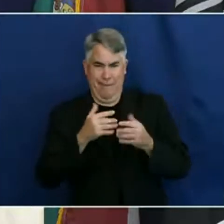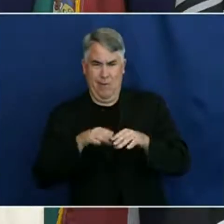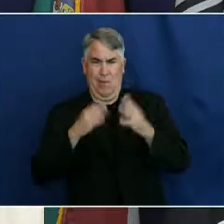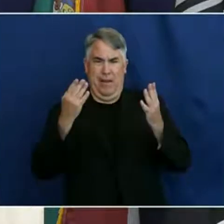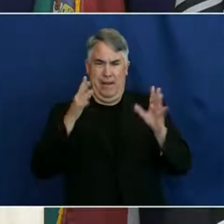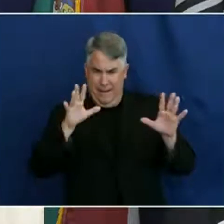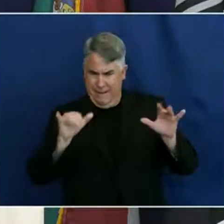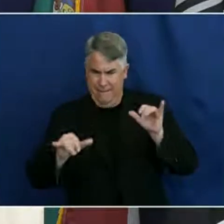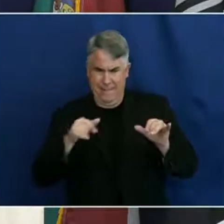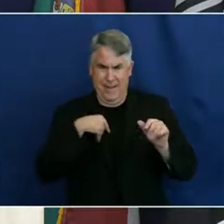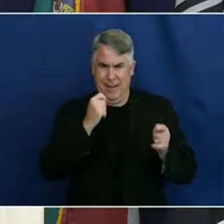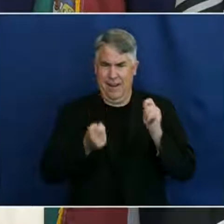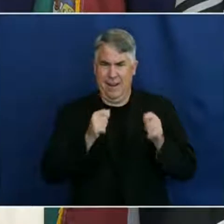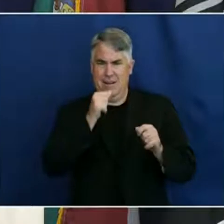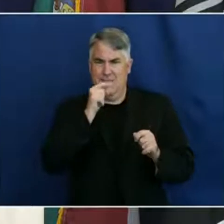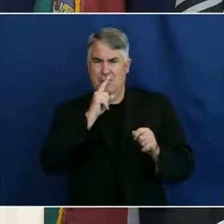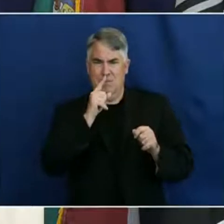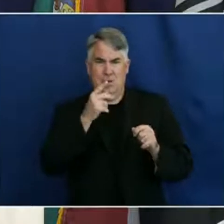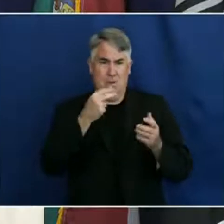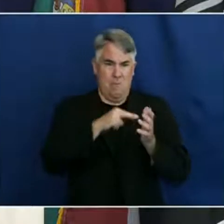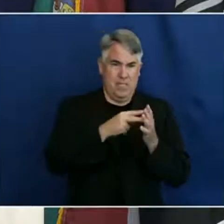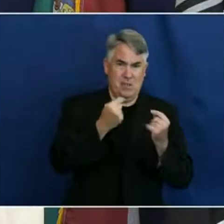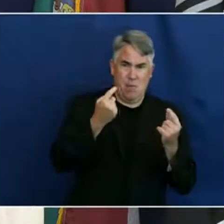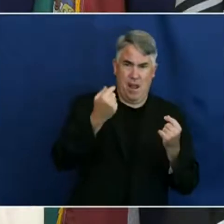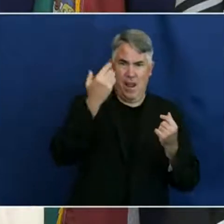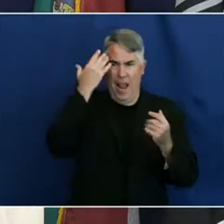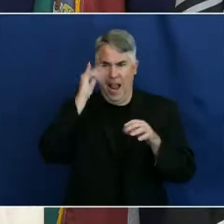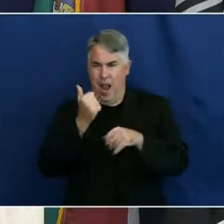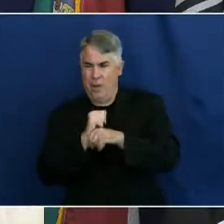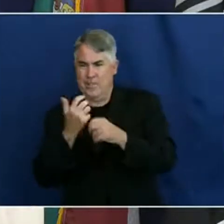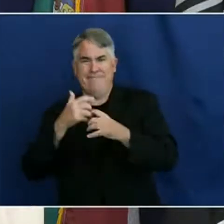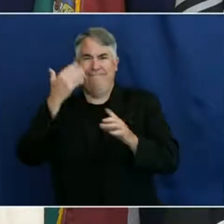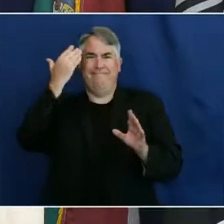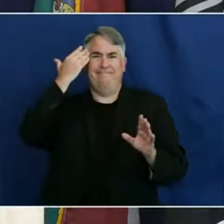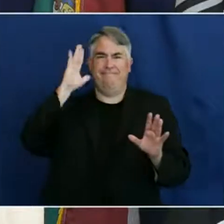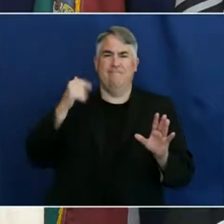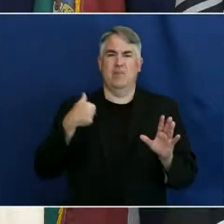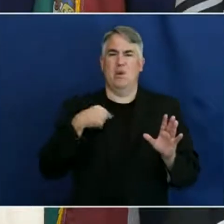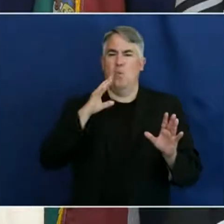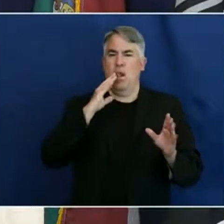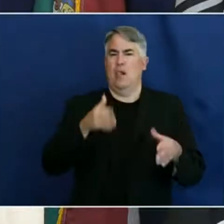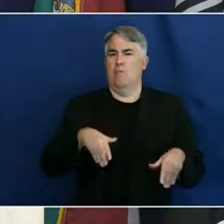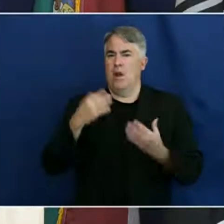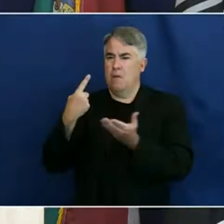understanding what that will mean and how it'll work. I know it's been brought up as a possibility,